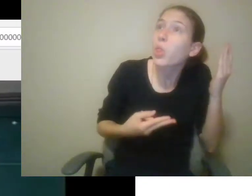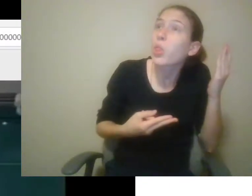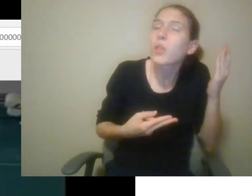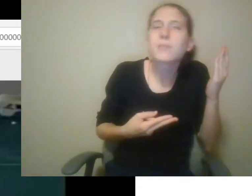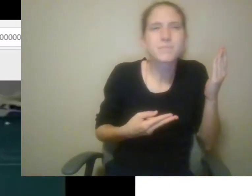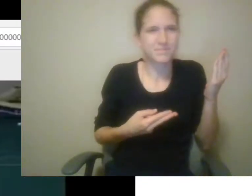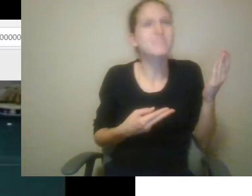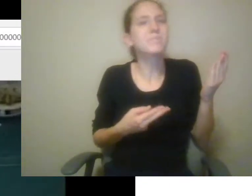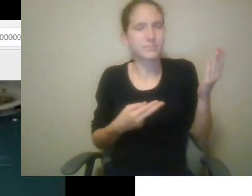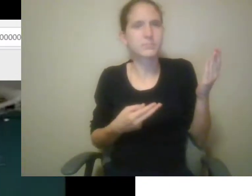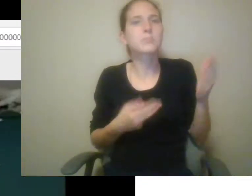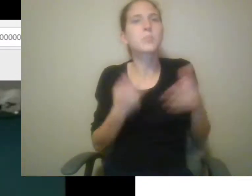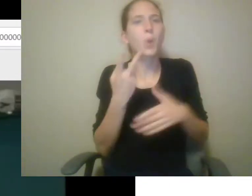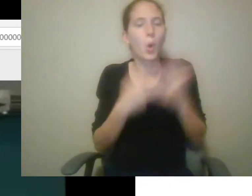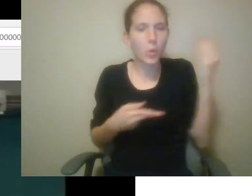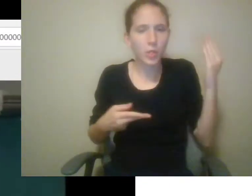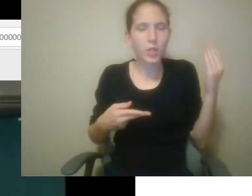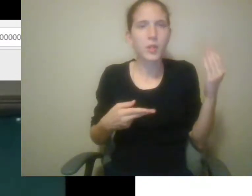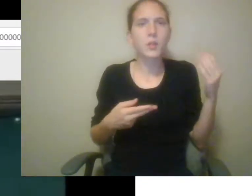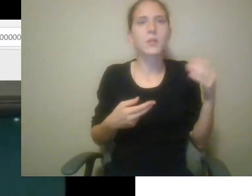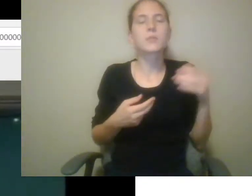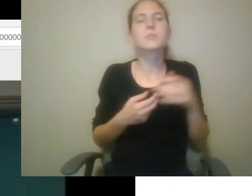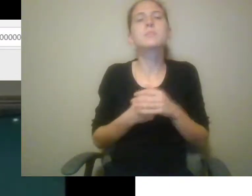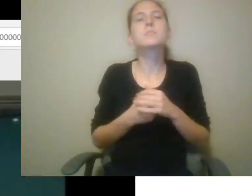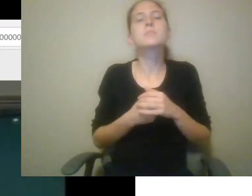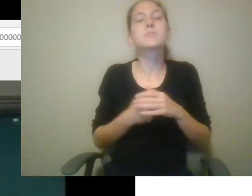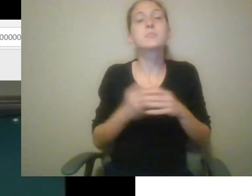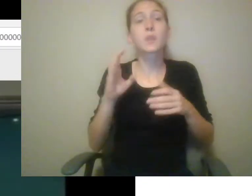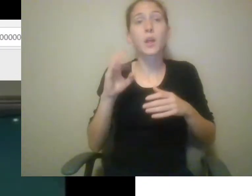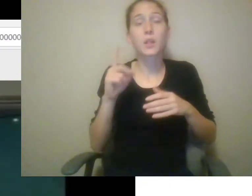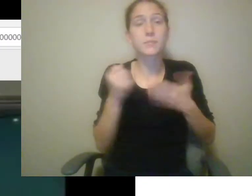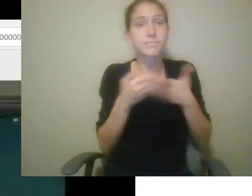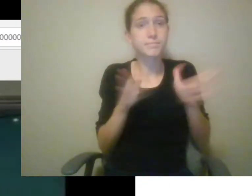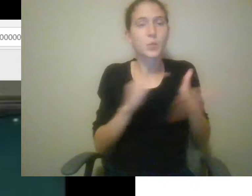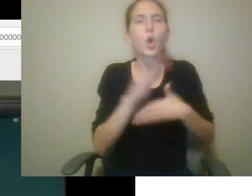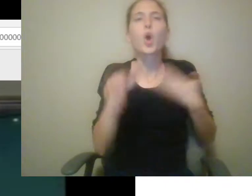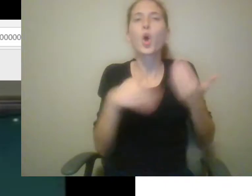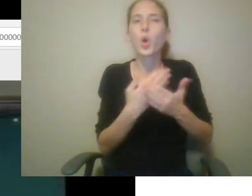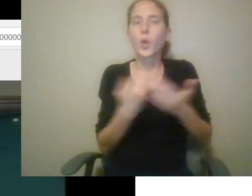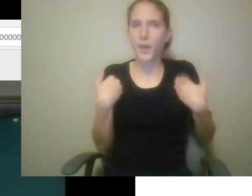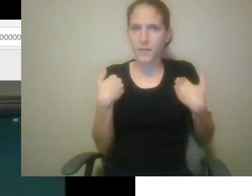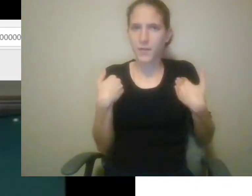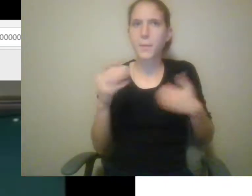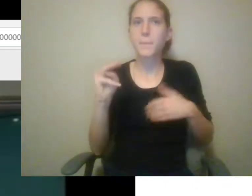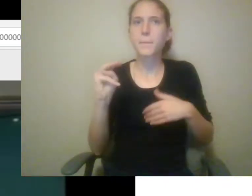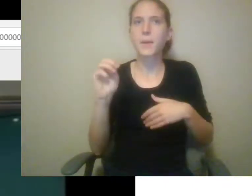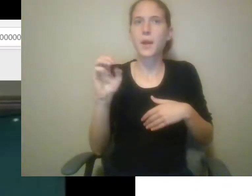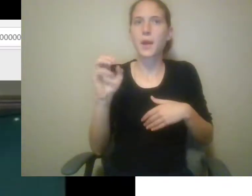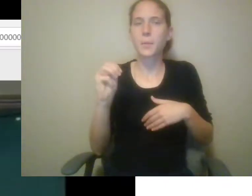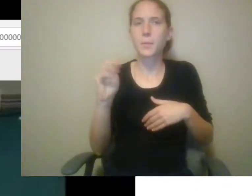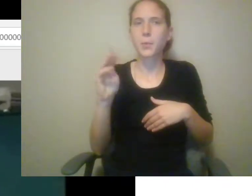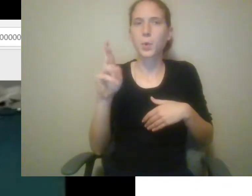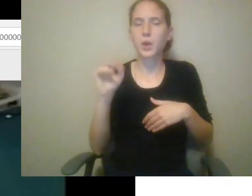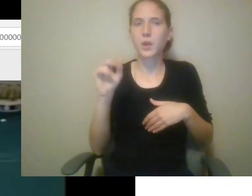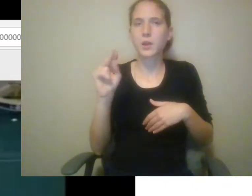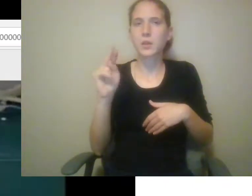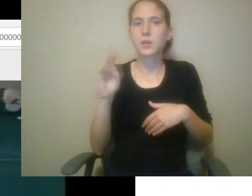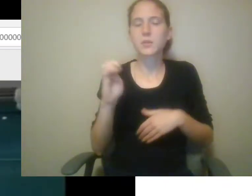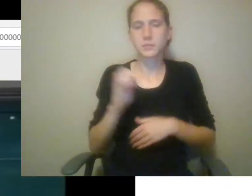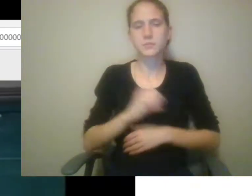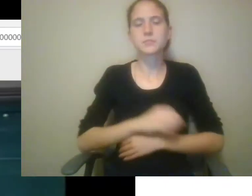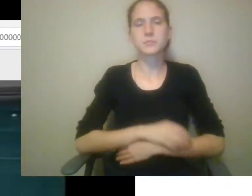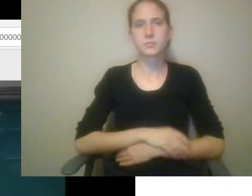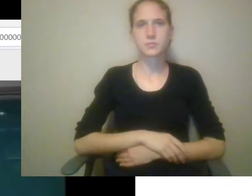All right, it's both. Right, you got it at the end. All cells have a cell membrane. Okay, all cells have a